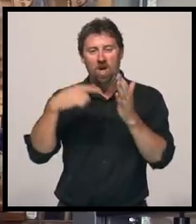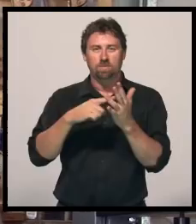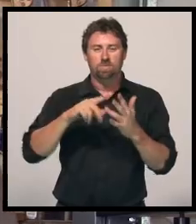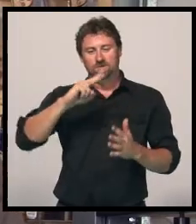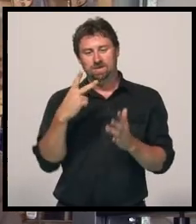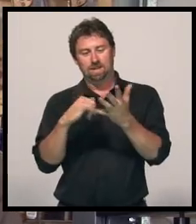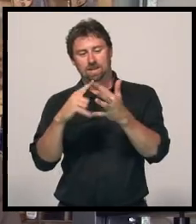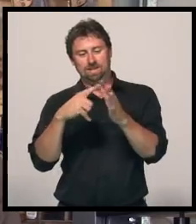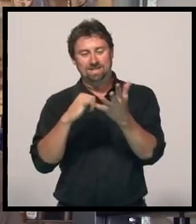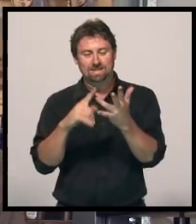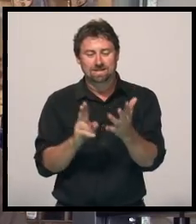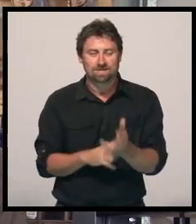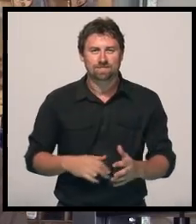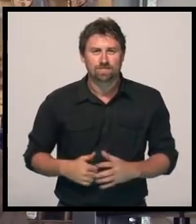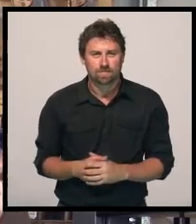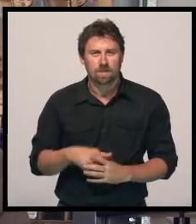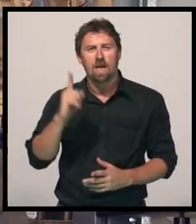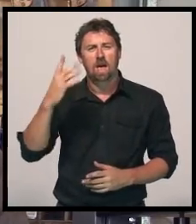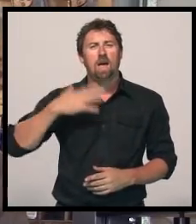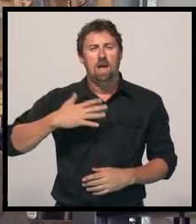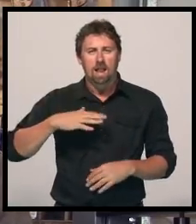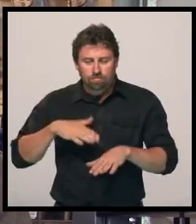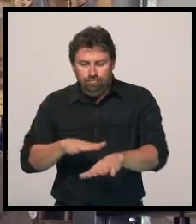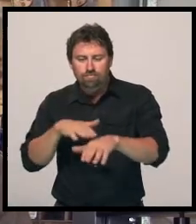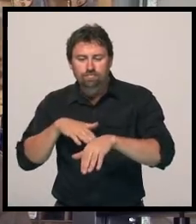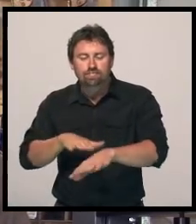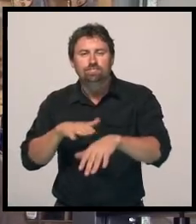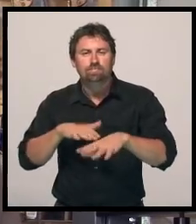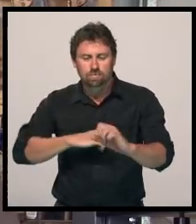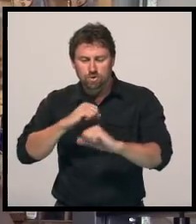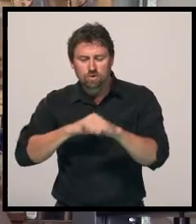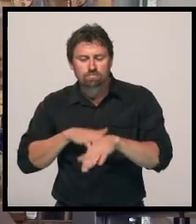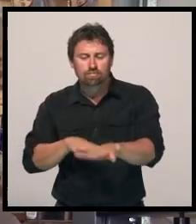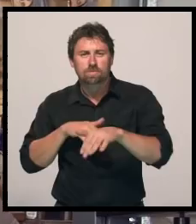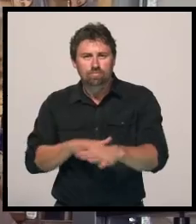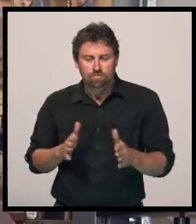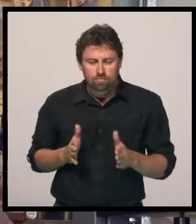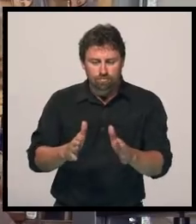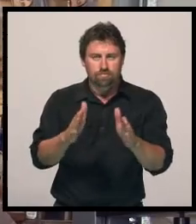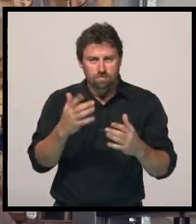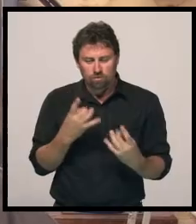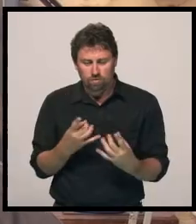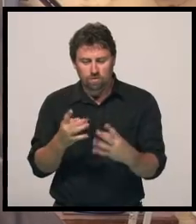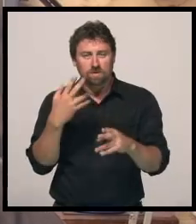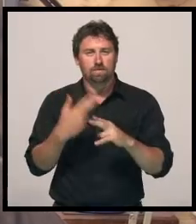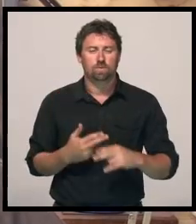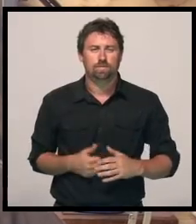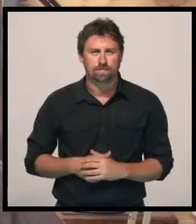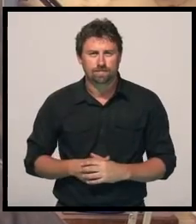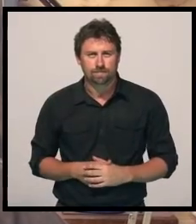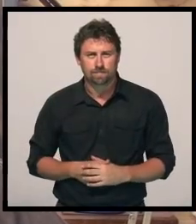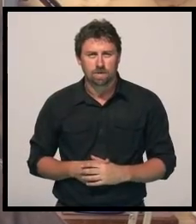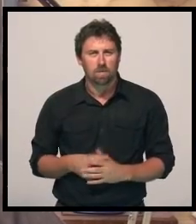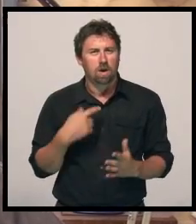What we've got to do now is machine this up. We'll go next door to the machine shop and I'll plain and thickness this. But before I do that, I have